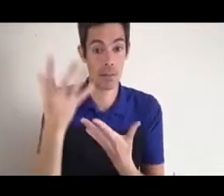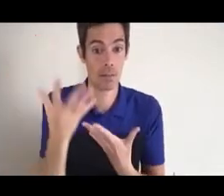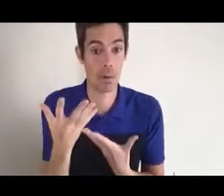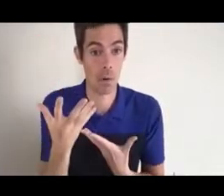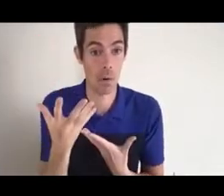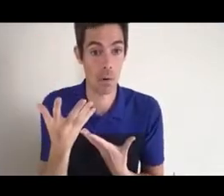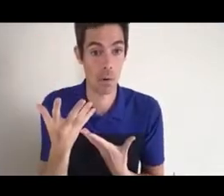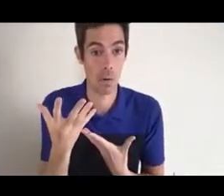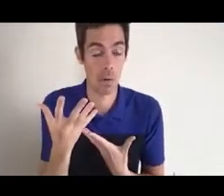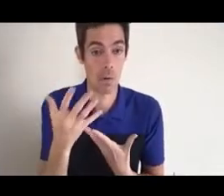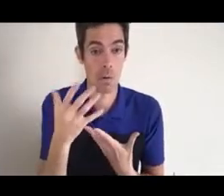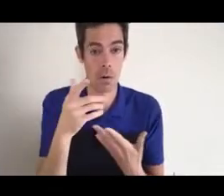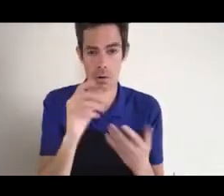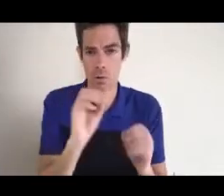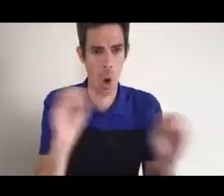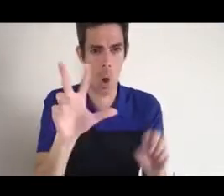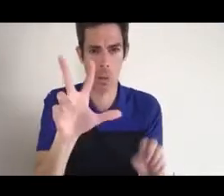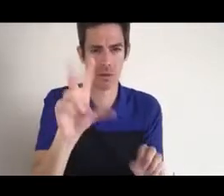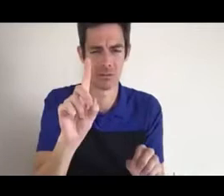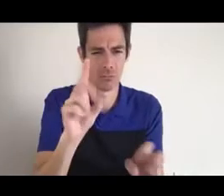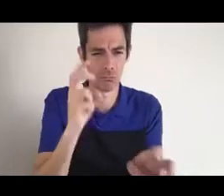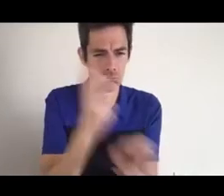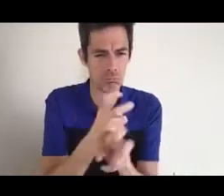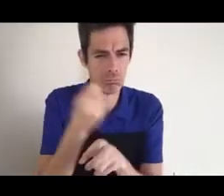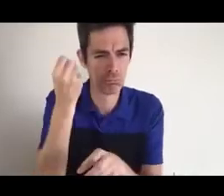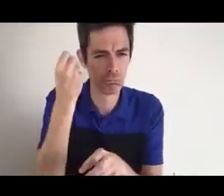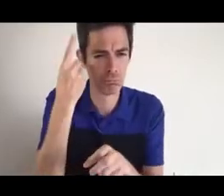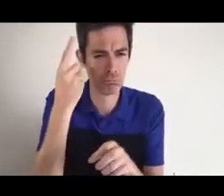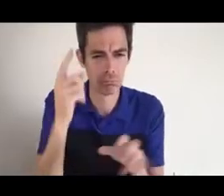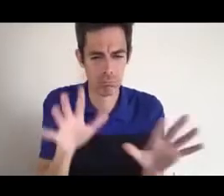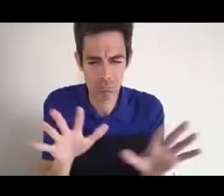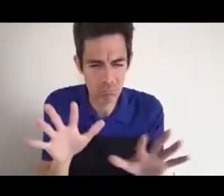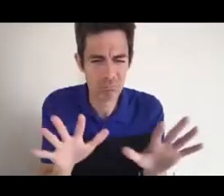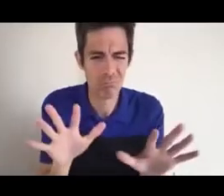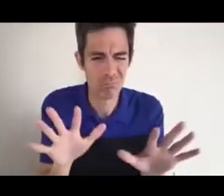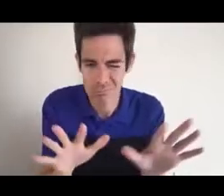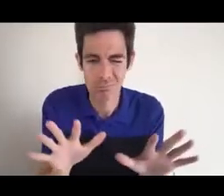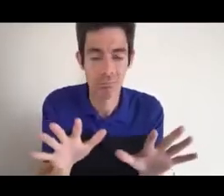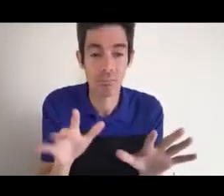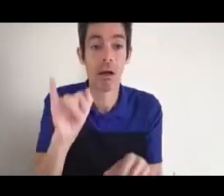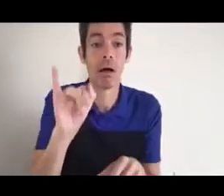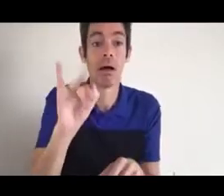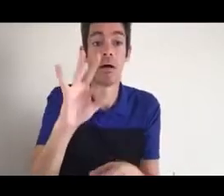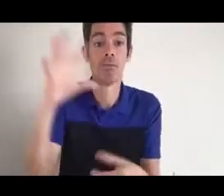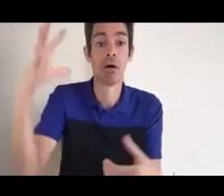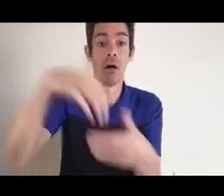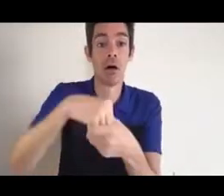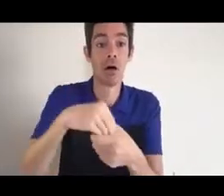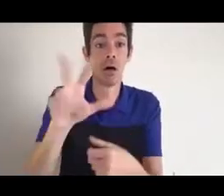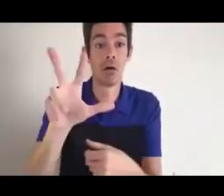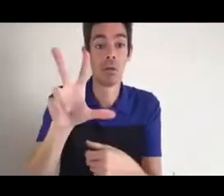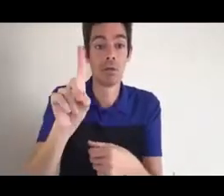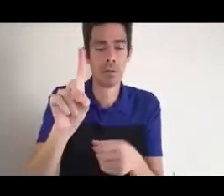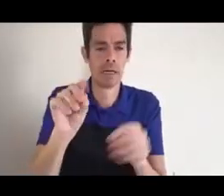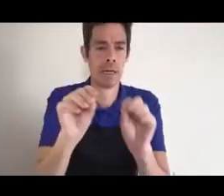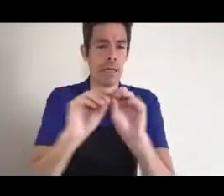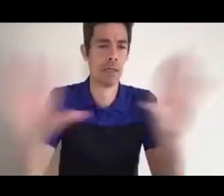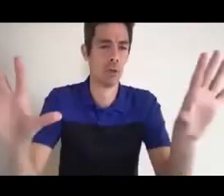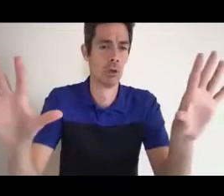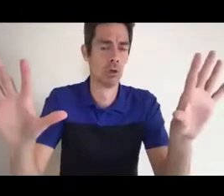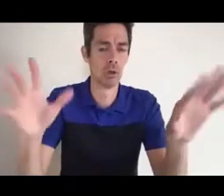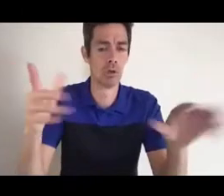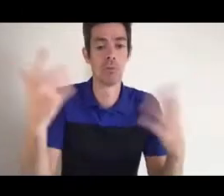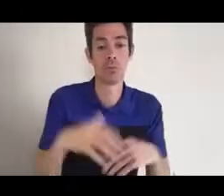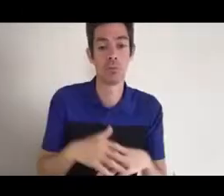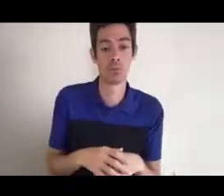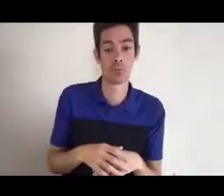You let me know, or you watch them as they let me know. It's difficult to understand,